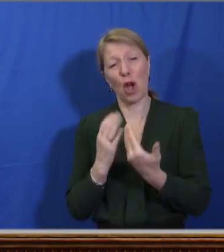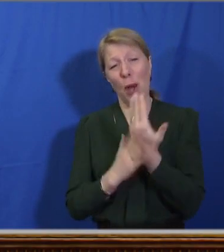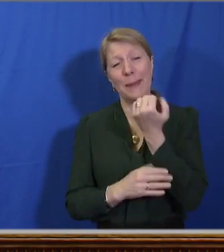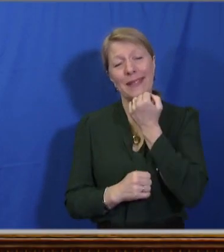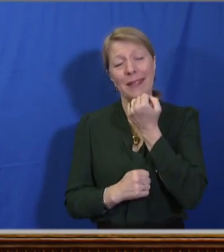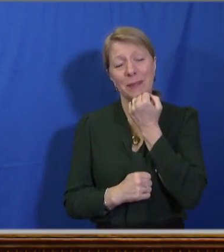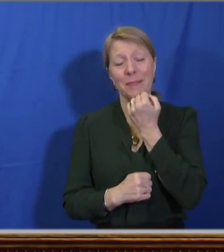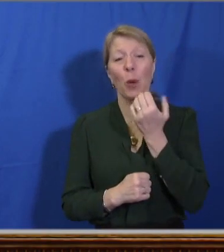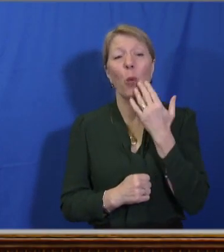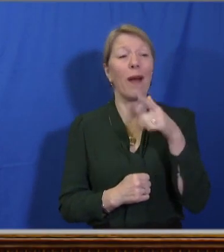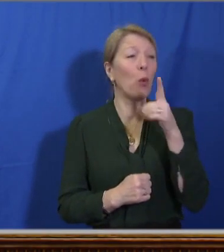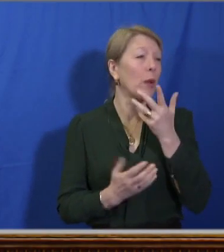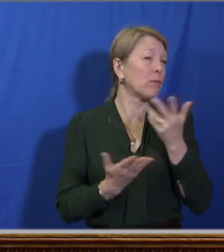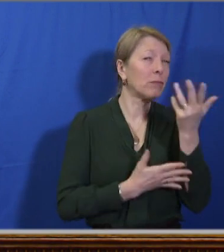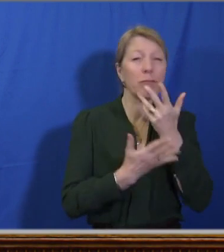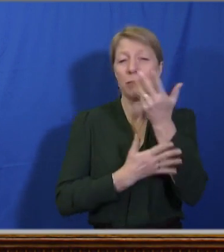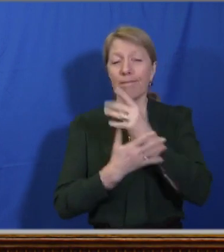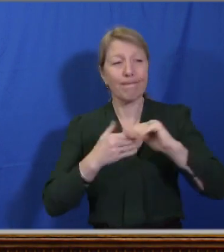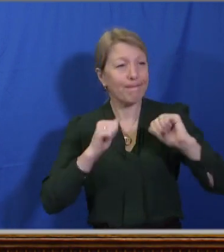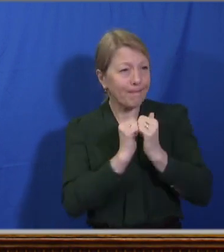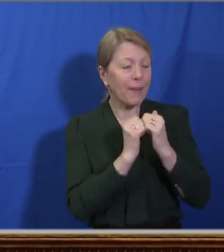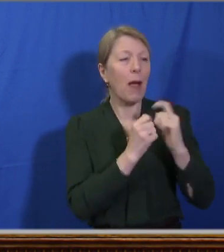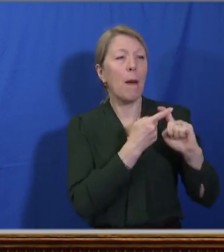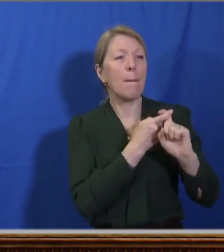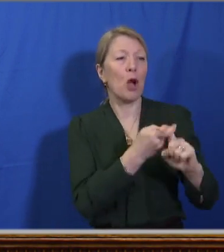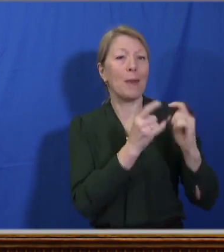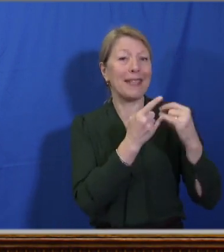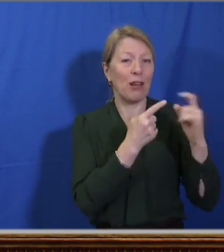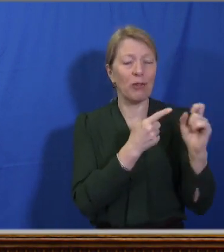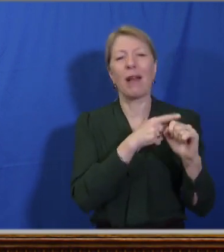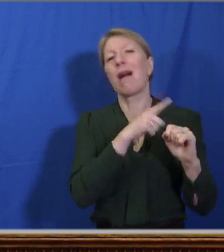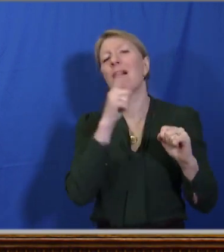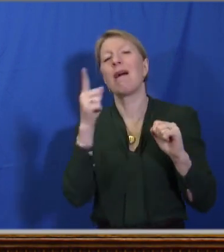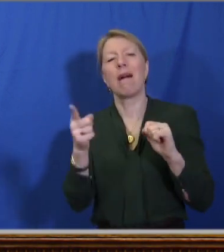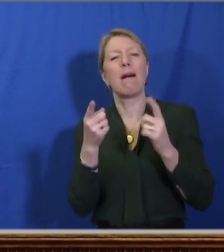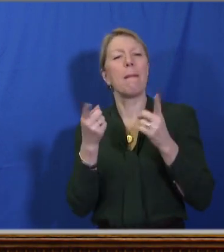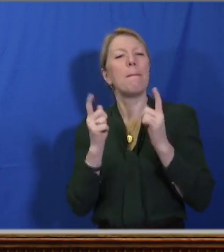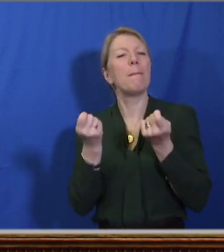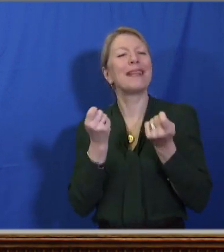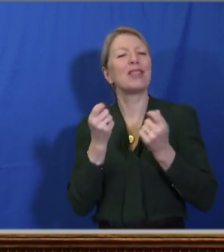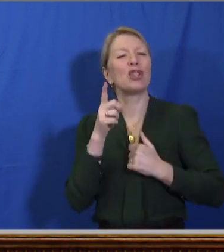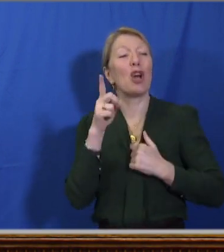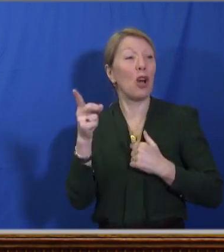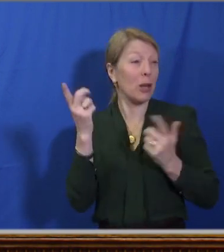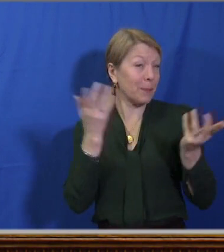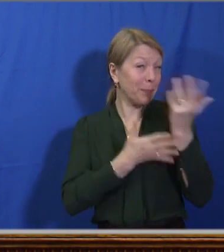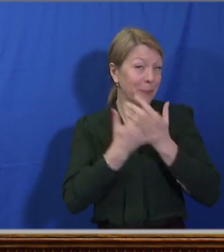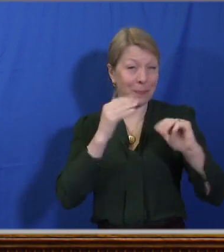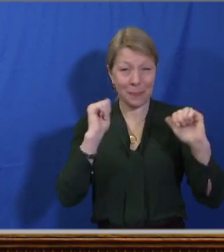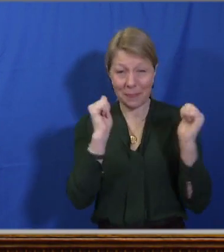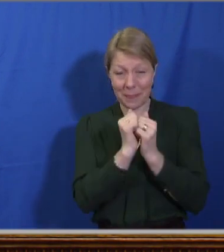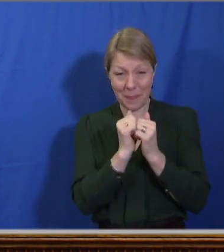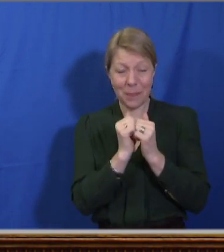have concluded with the Permanent Secretary and the Minister, if it is in fact a case of this can't be taken